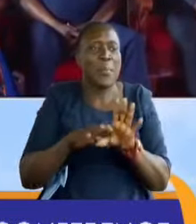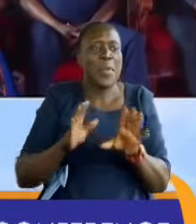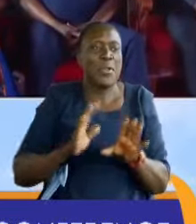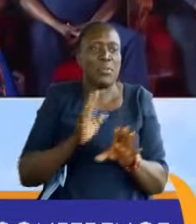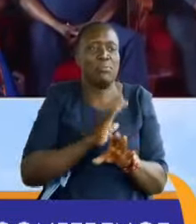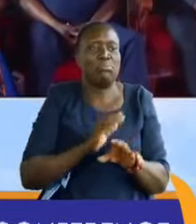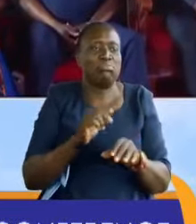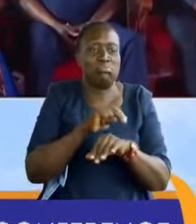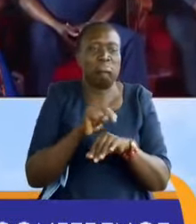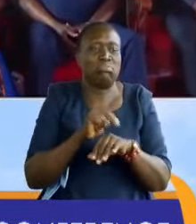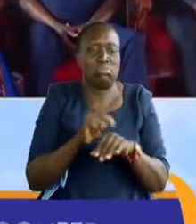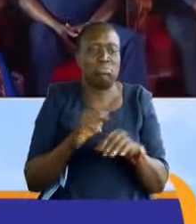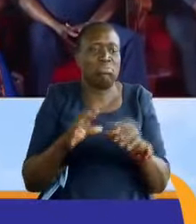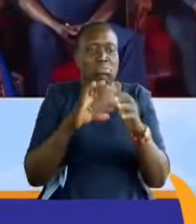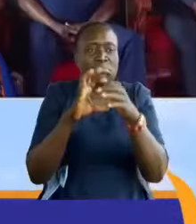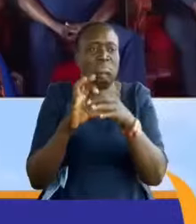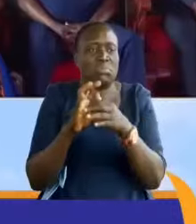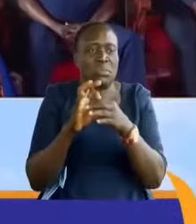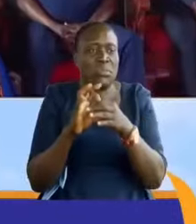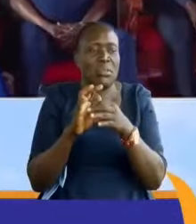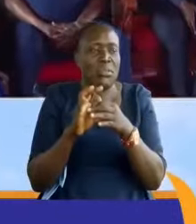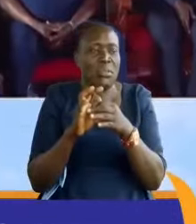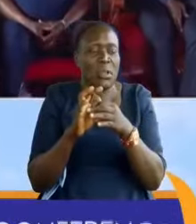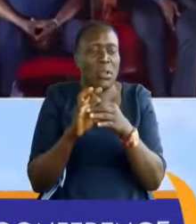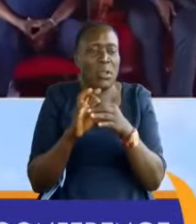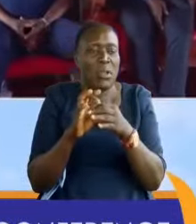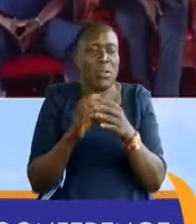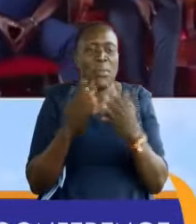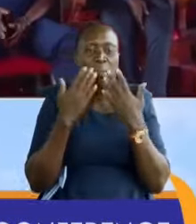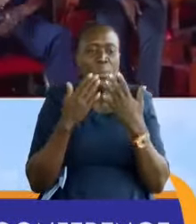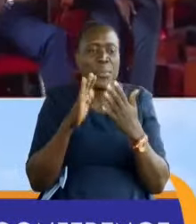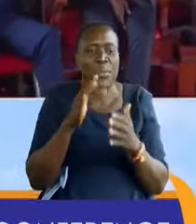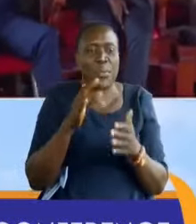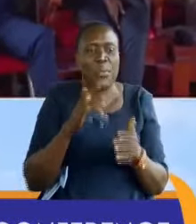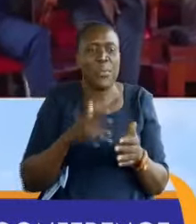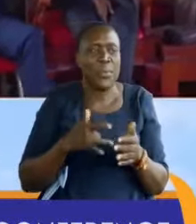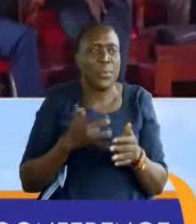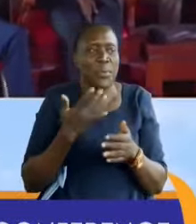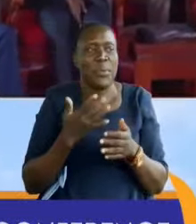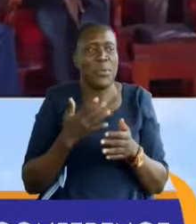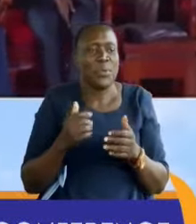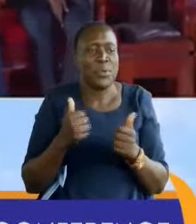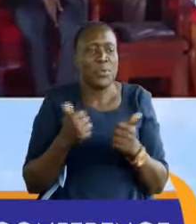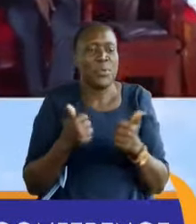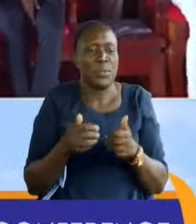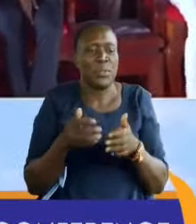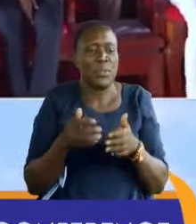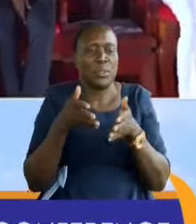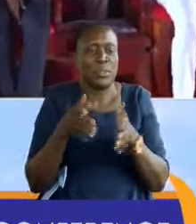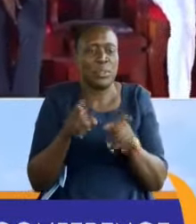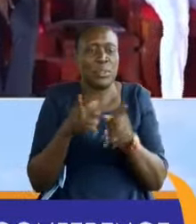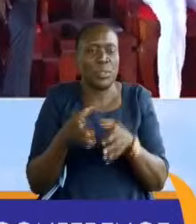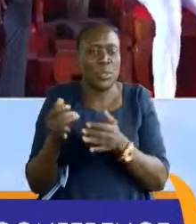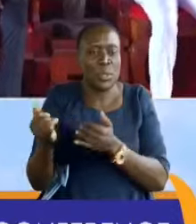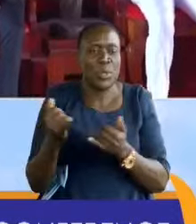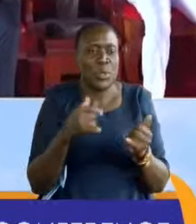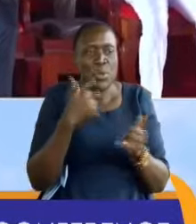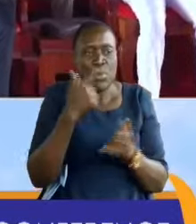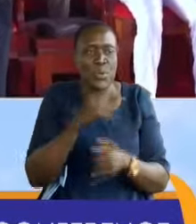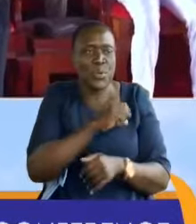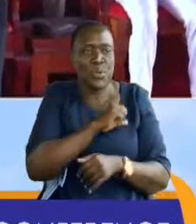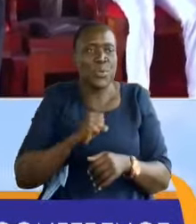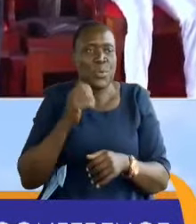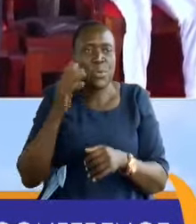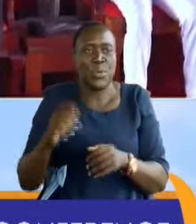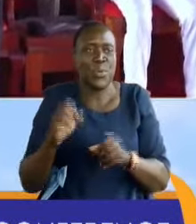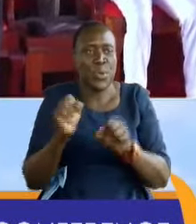Corporation, Yusuf Chanzu. Asante Sana, and do feel at home. And at this juncture, I'd like to invite the Senator of